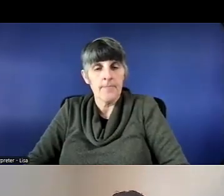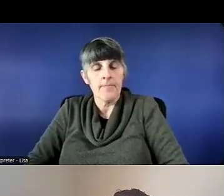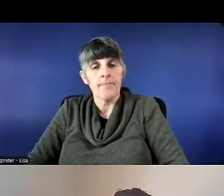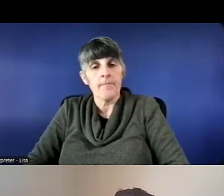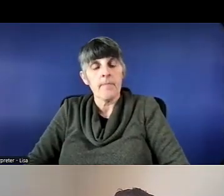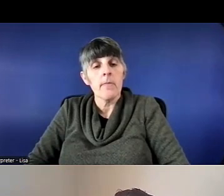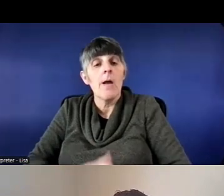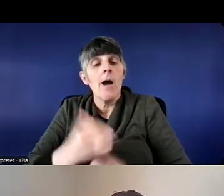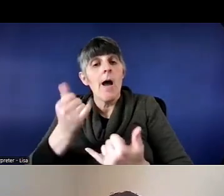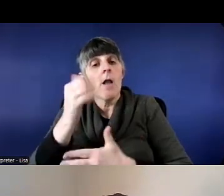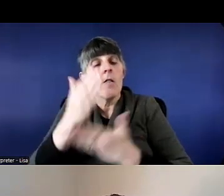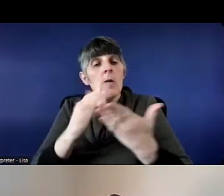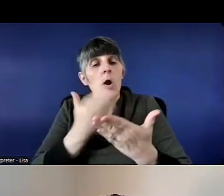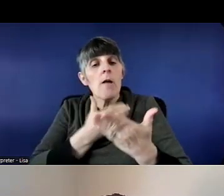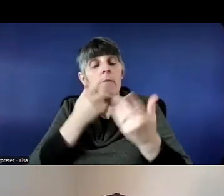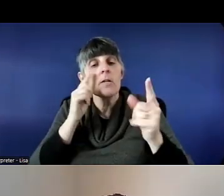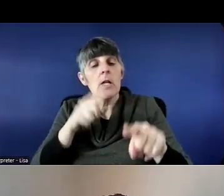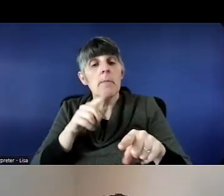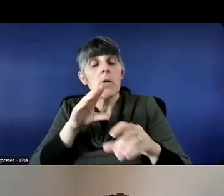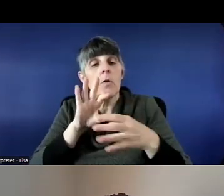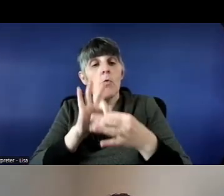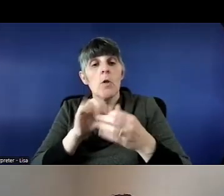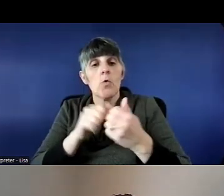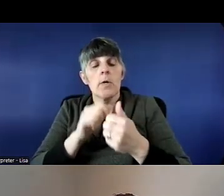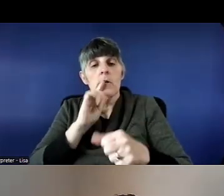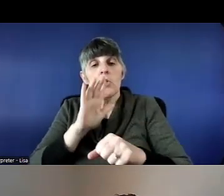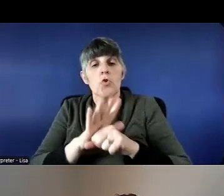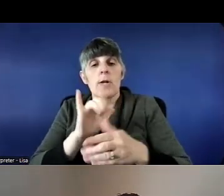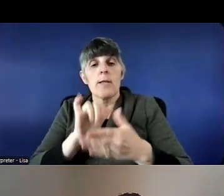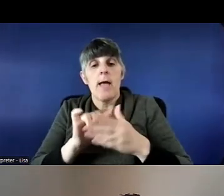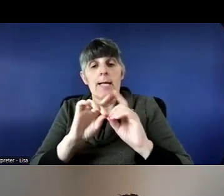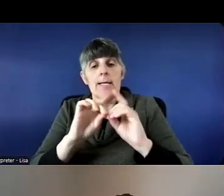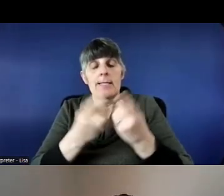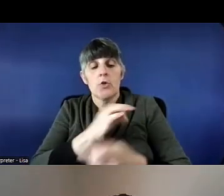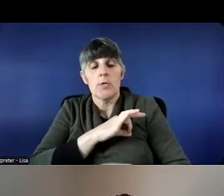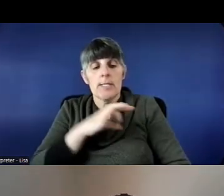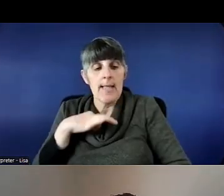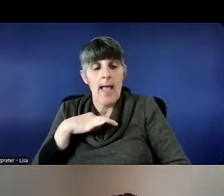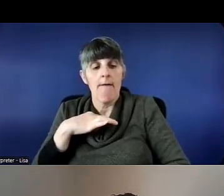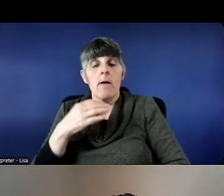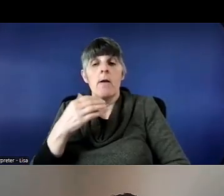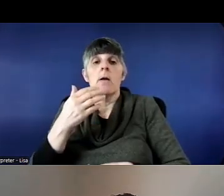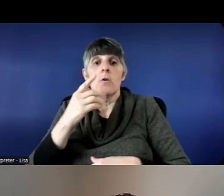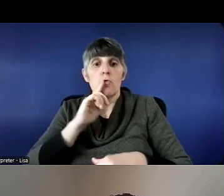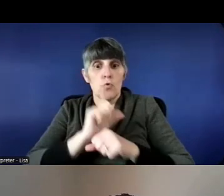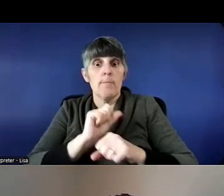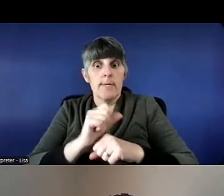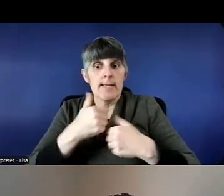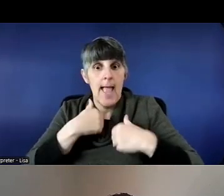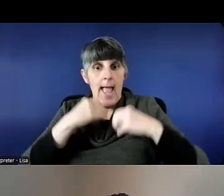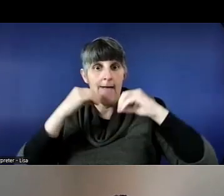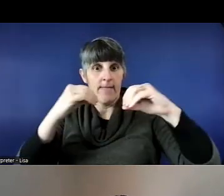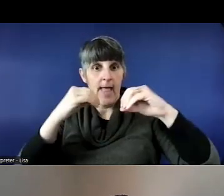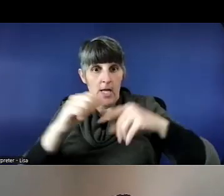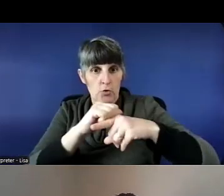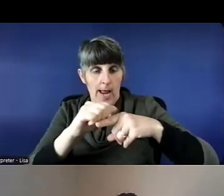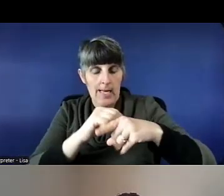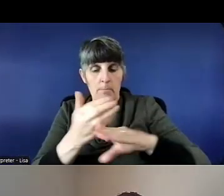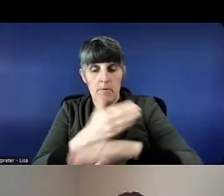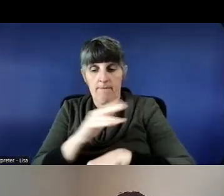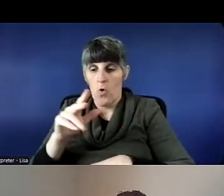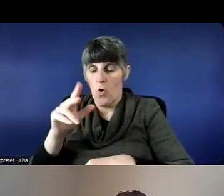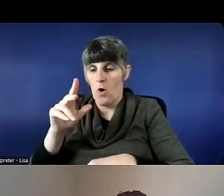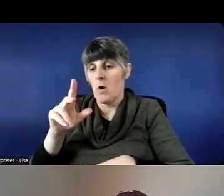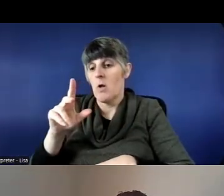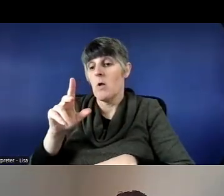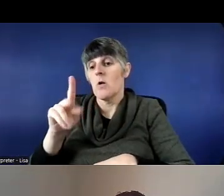Another component of our settlement revolved around ensuring that district staff have that training that Dr. Kraisman was talking about